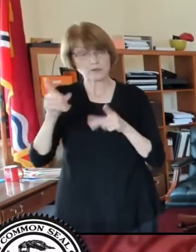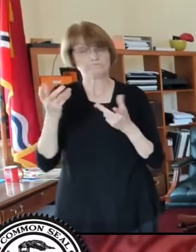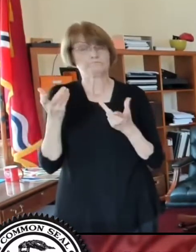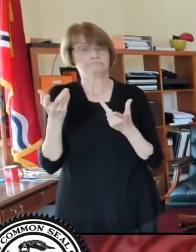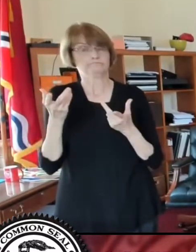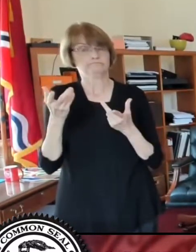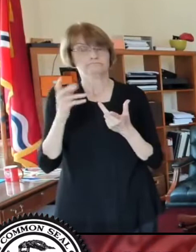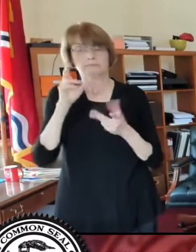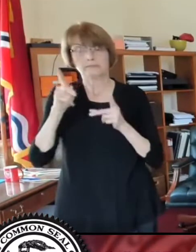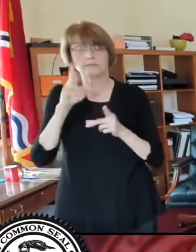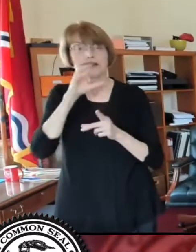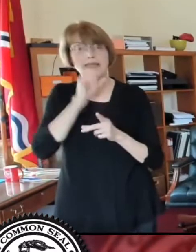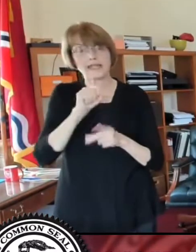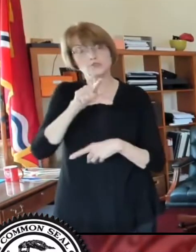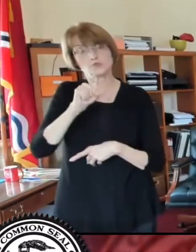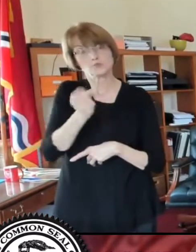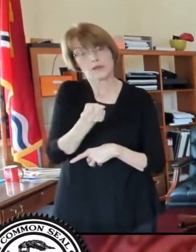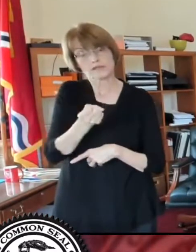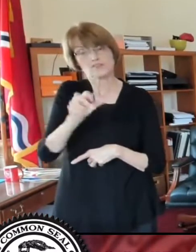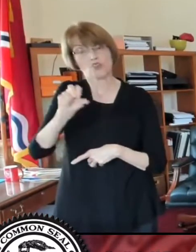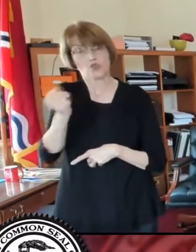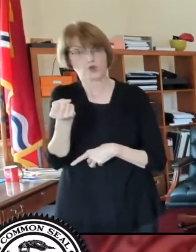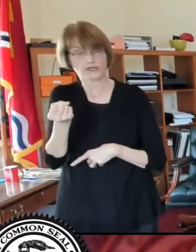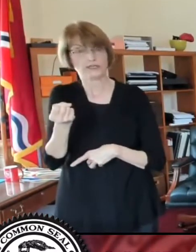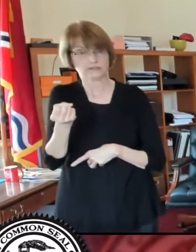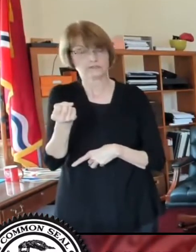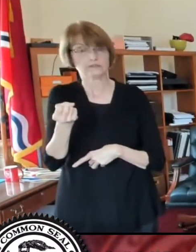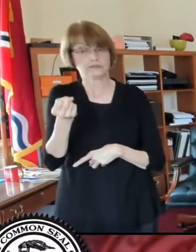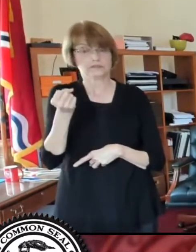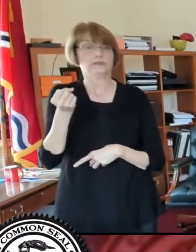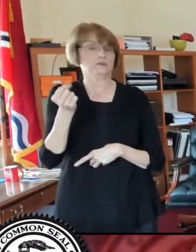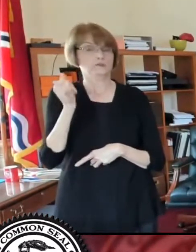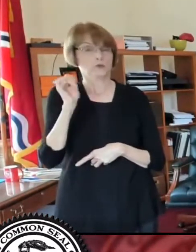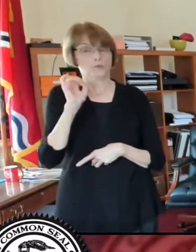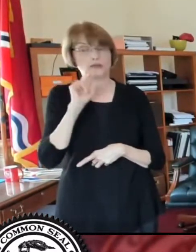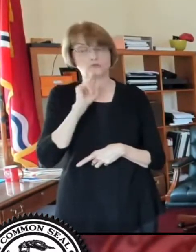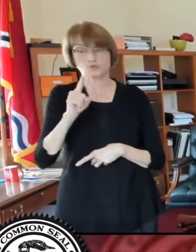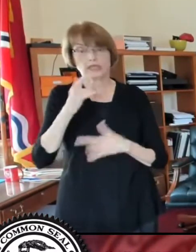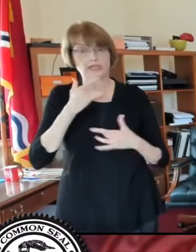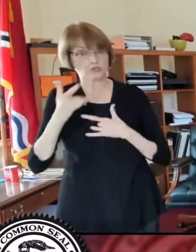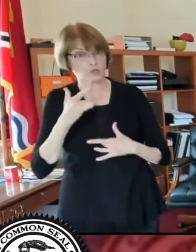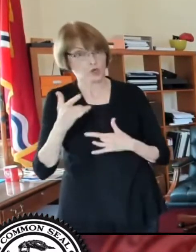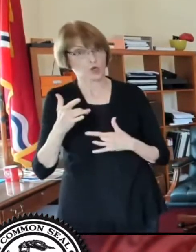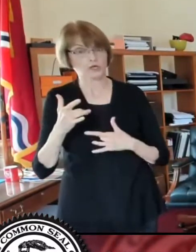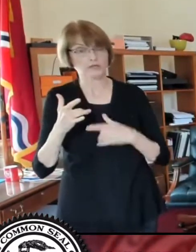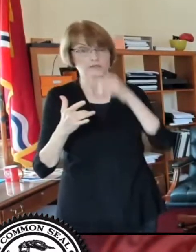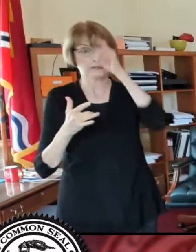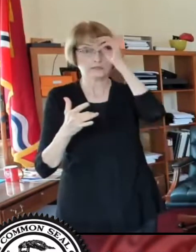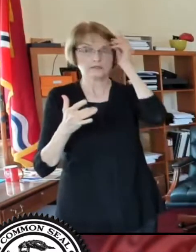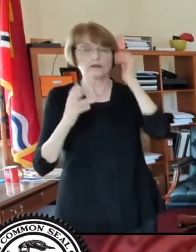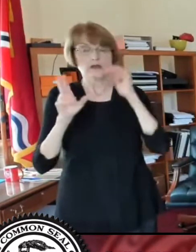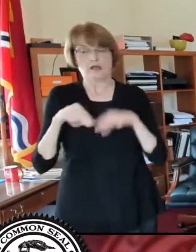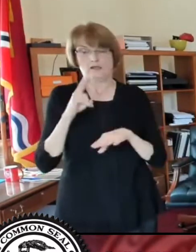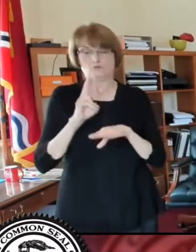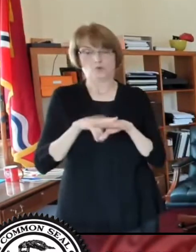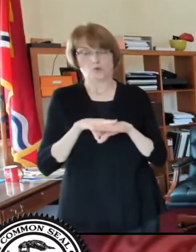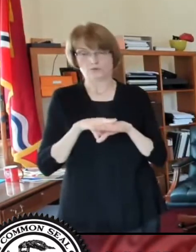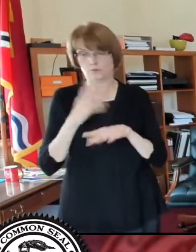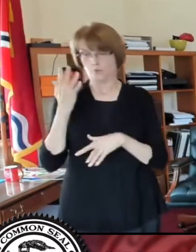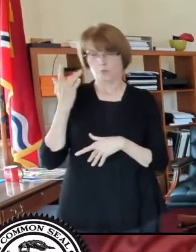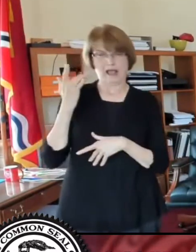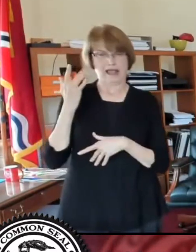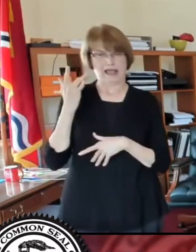people in their 20s and 30s. So that's a real concern. We are, of course, trying to figure out what's the nexus of